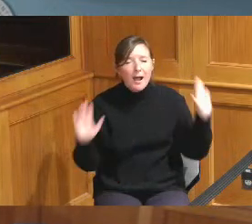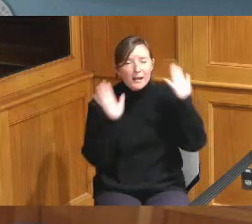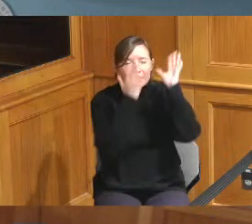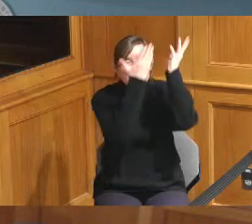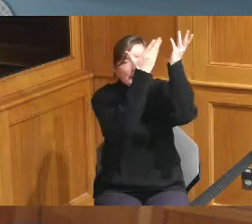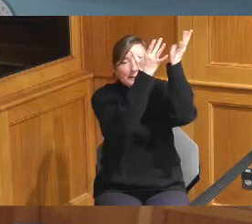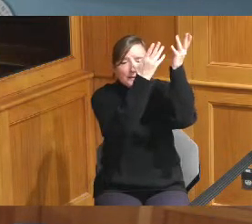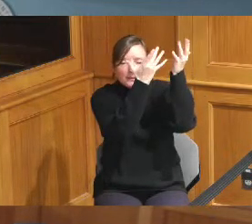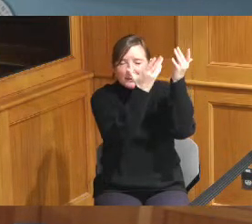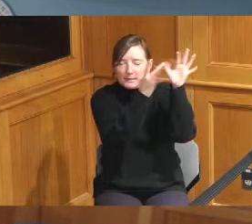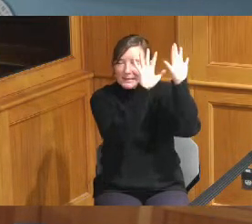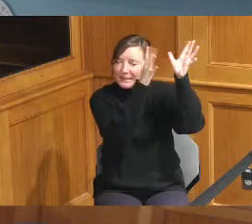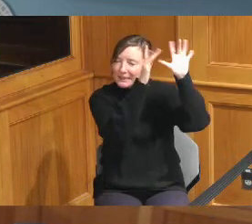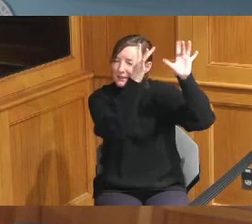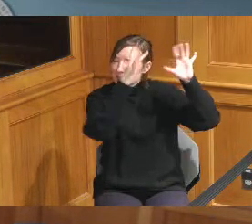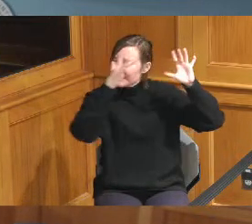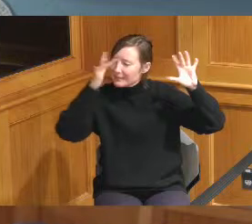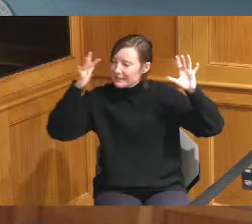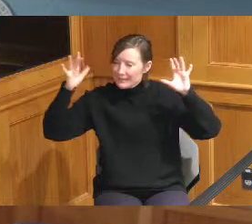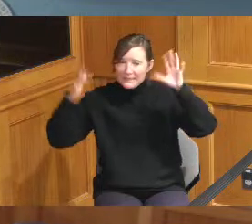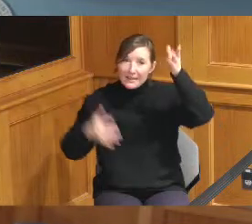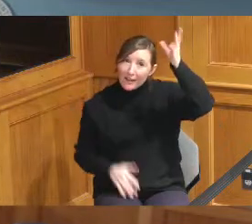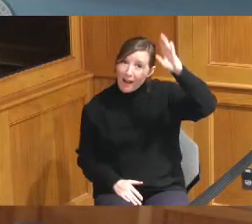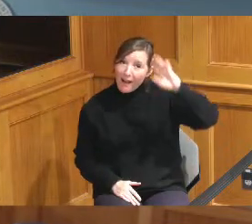God is,